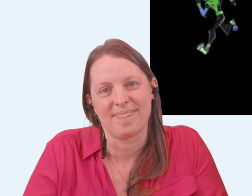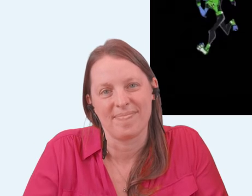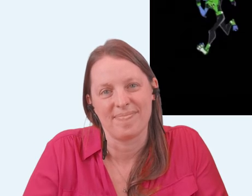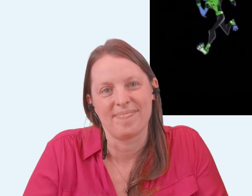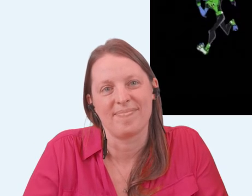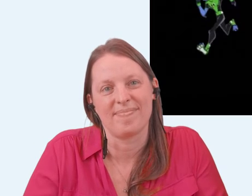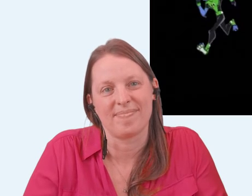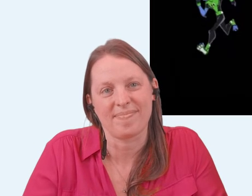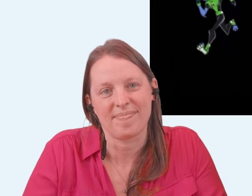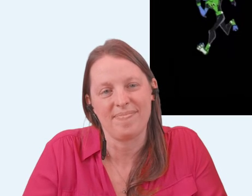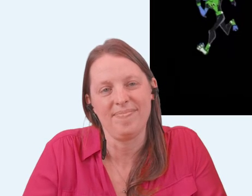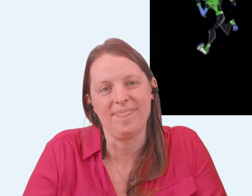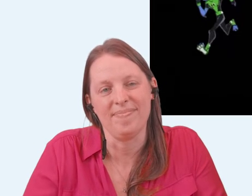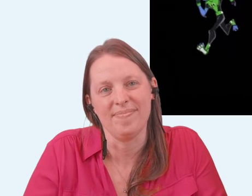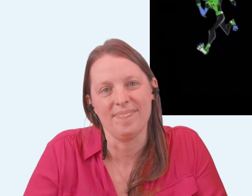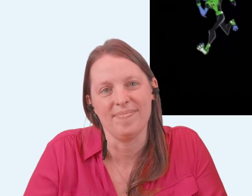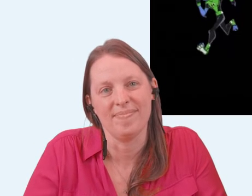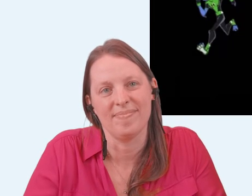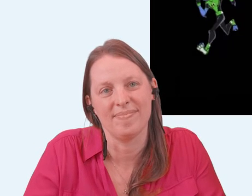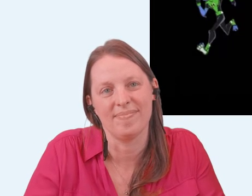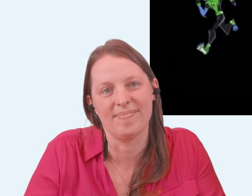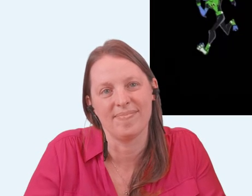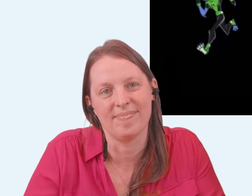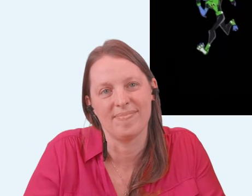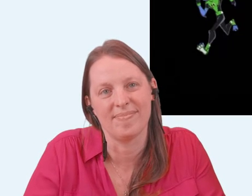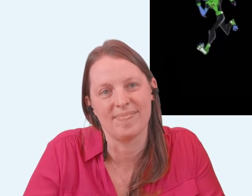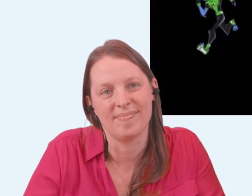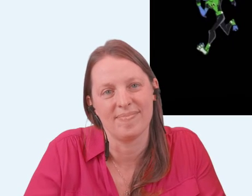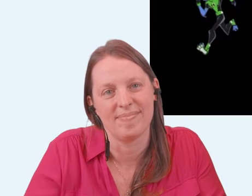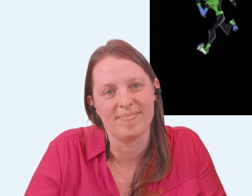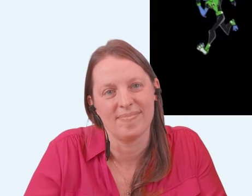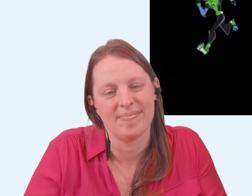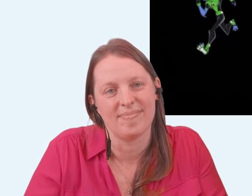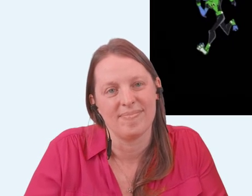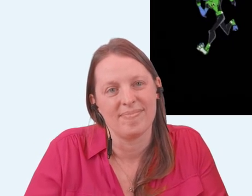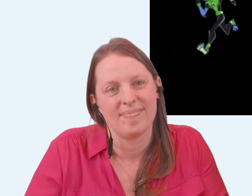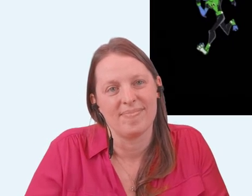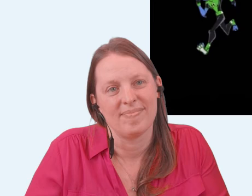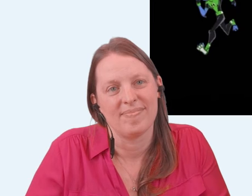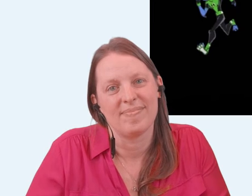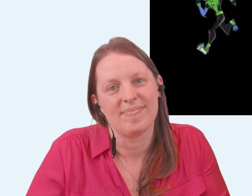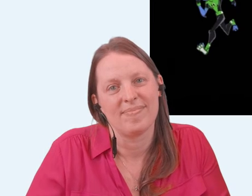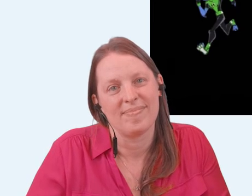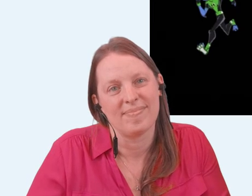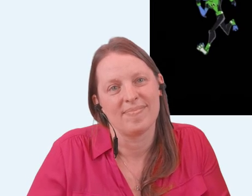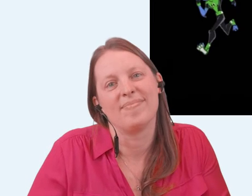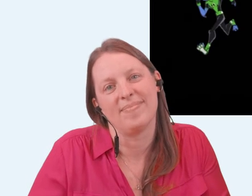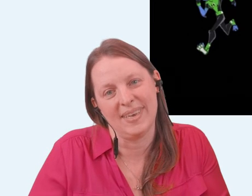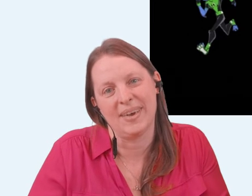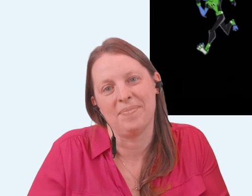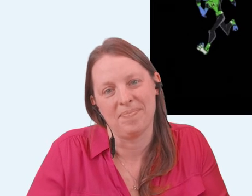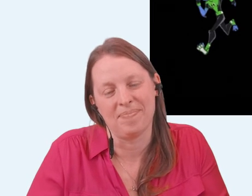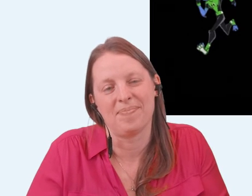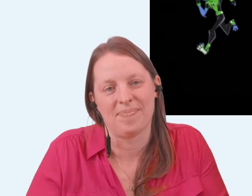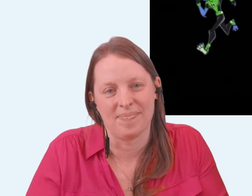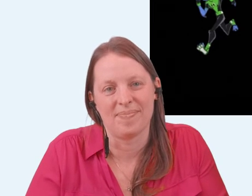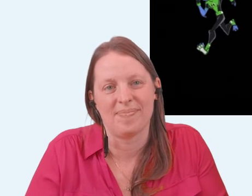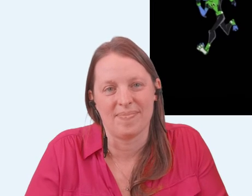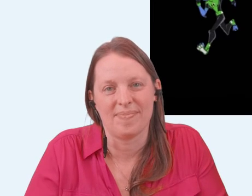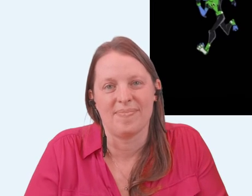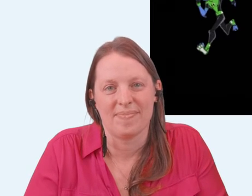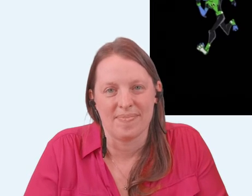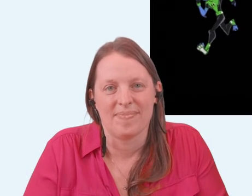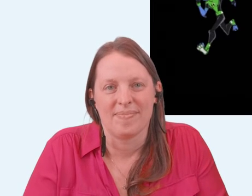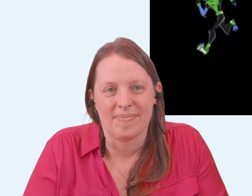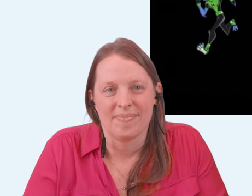jam. Take a look at this. This video is was accelerated, okay, because it's too long, because the intensity, the